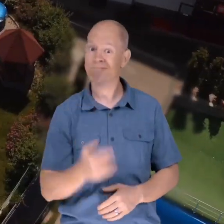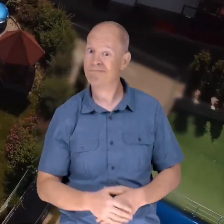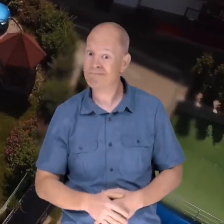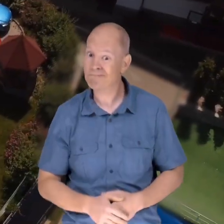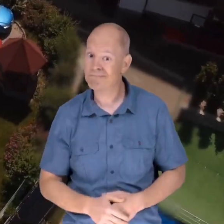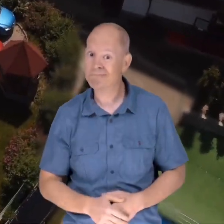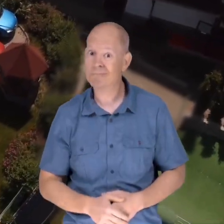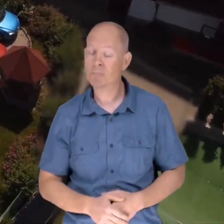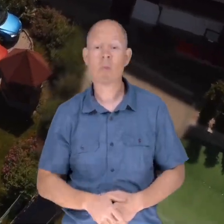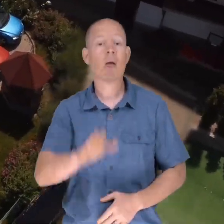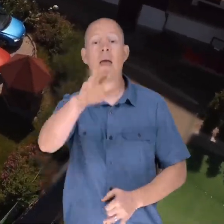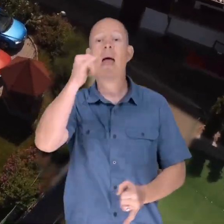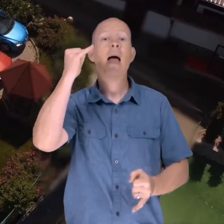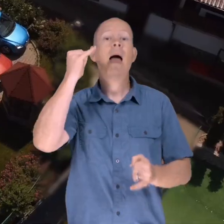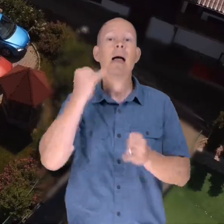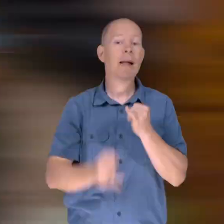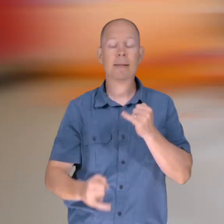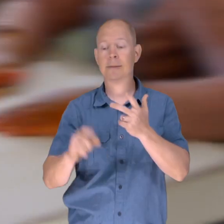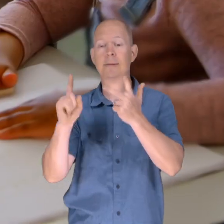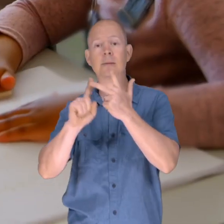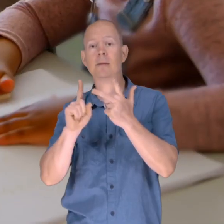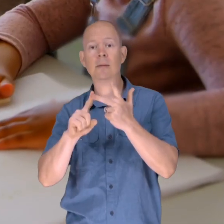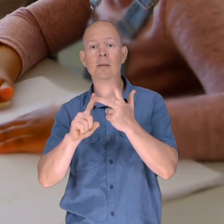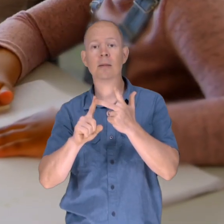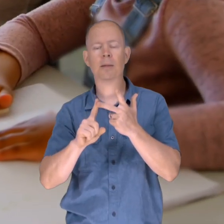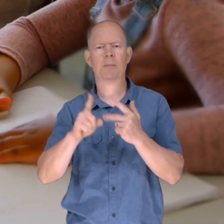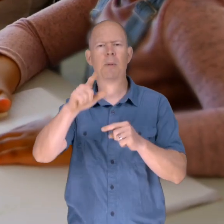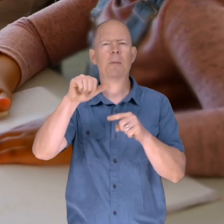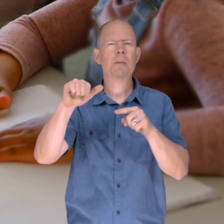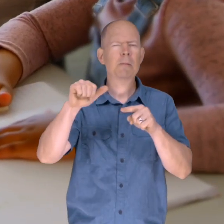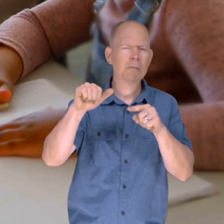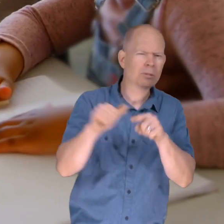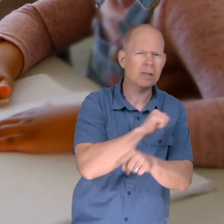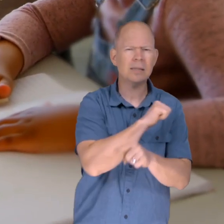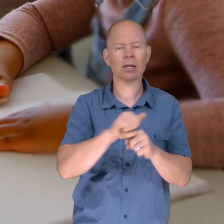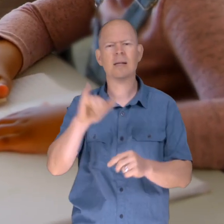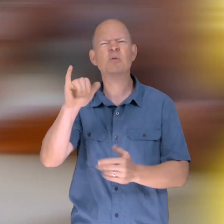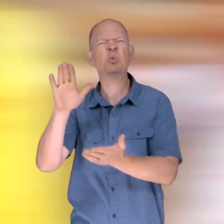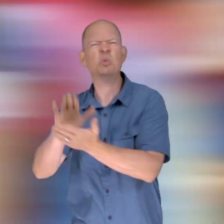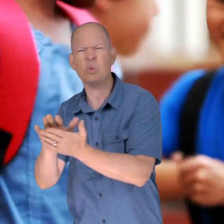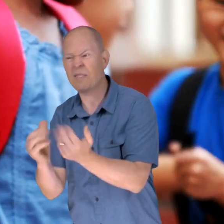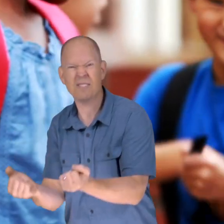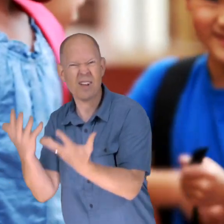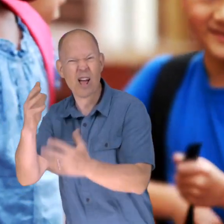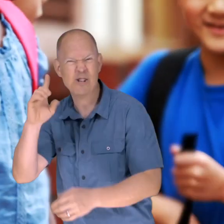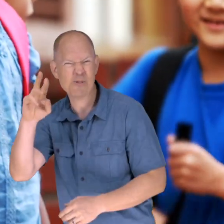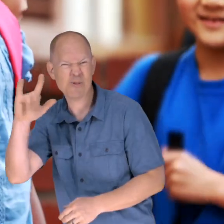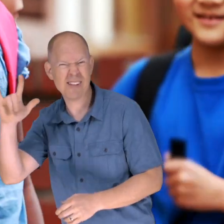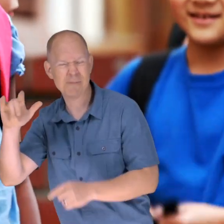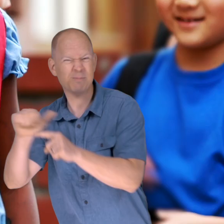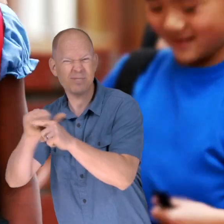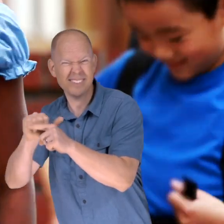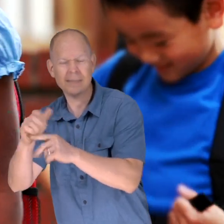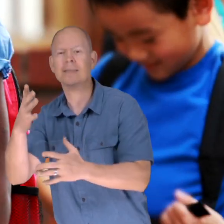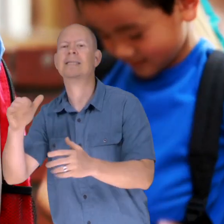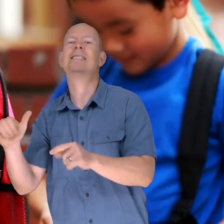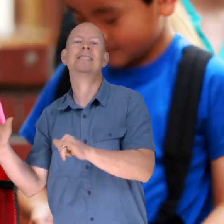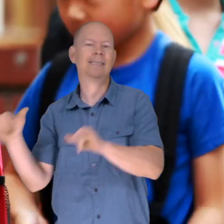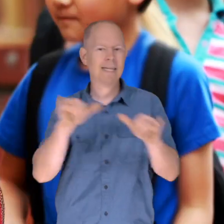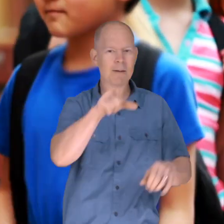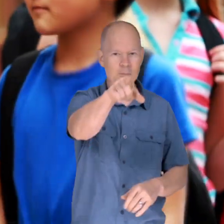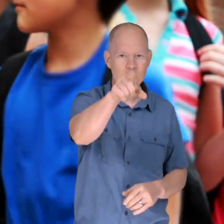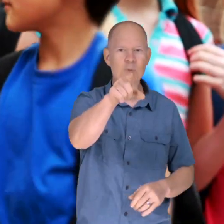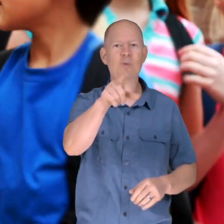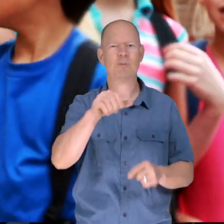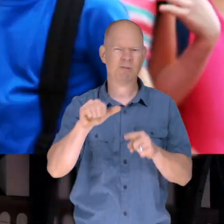Last, you need to practice. You know, like a fire drill at a school. Depending on where you live, you can